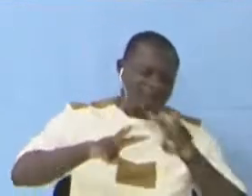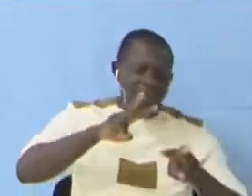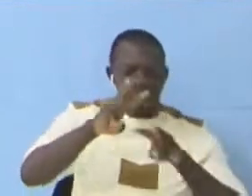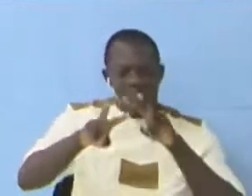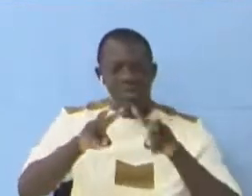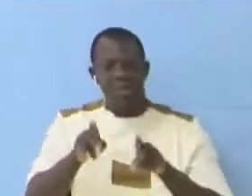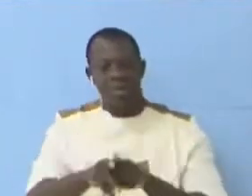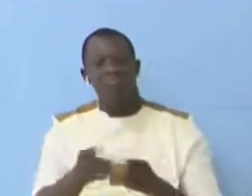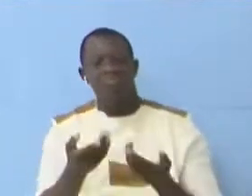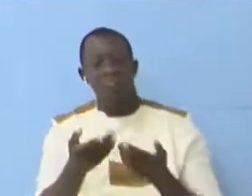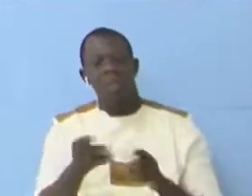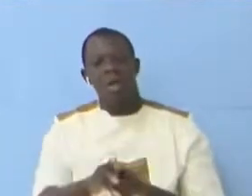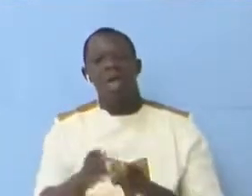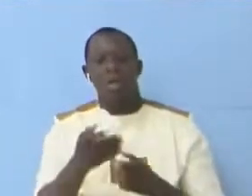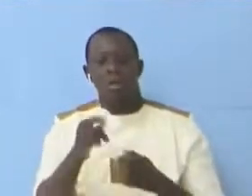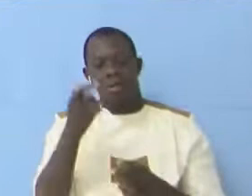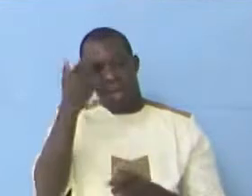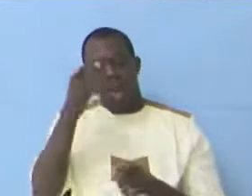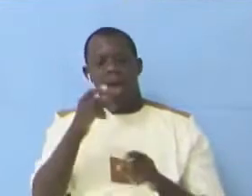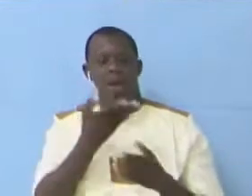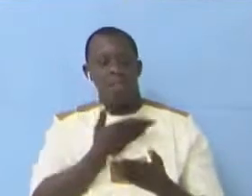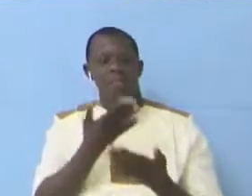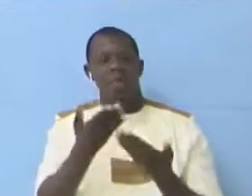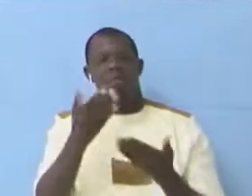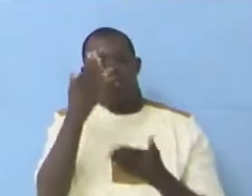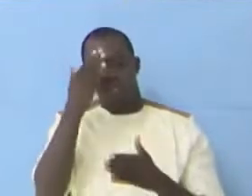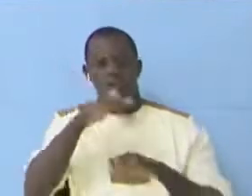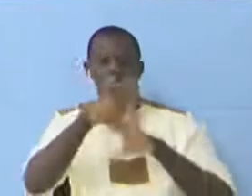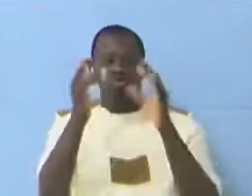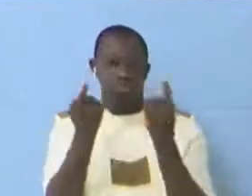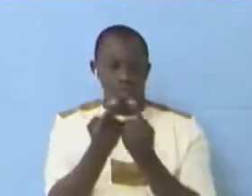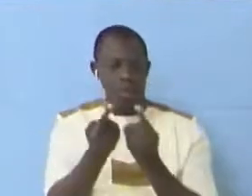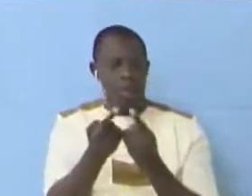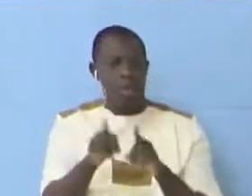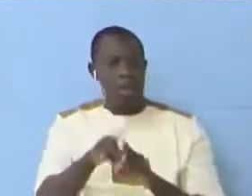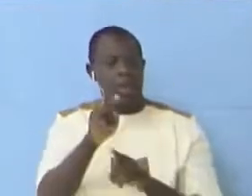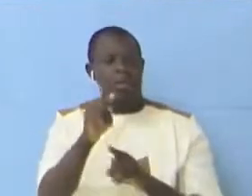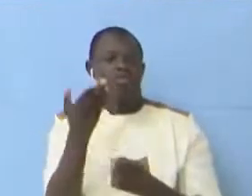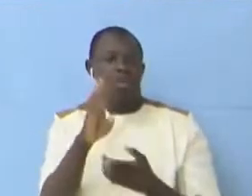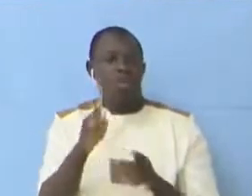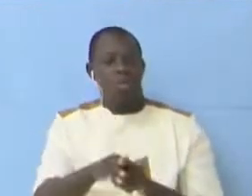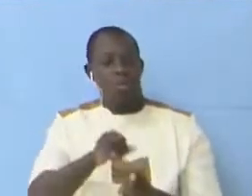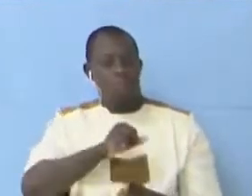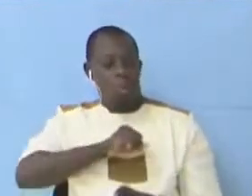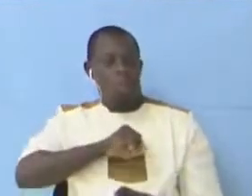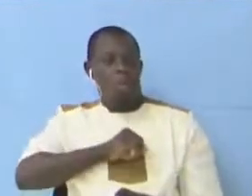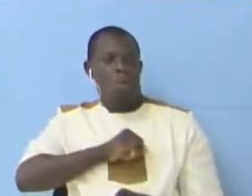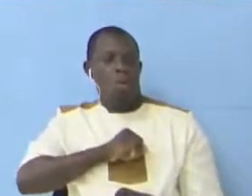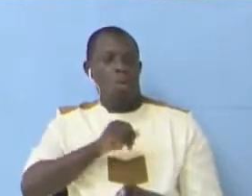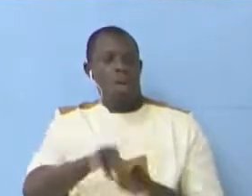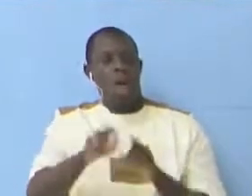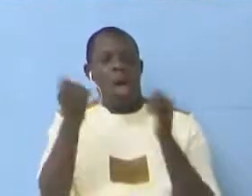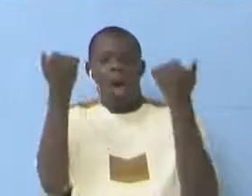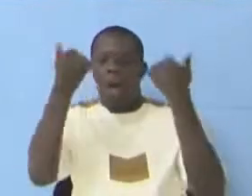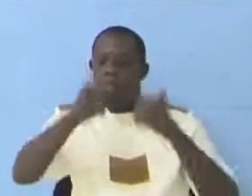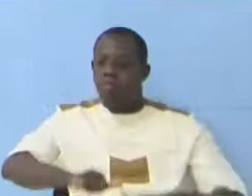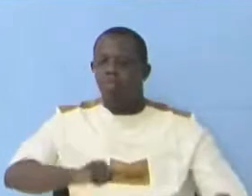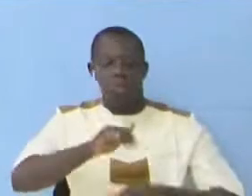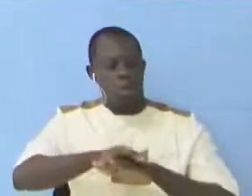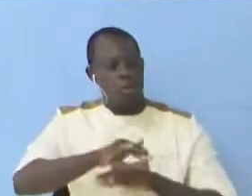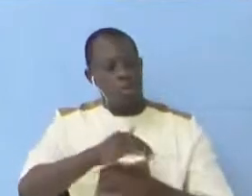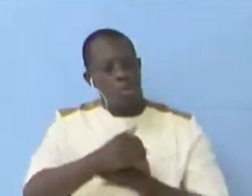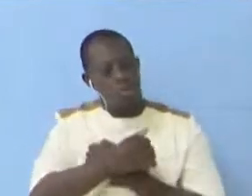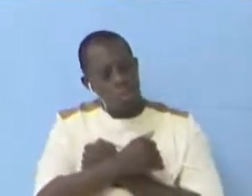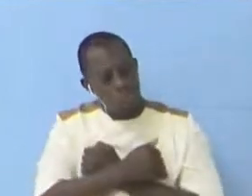closure, that this is perhaps the fate that has befallen their loved